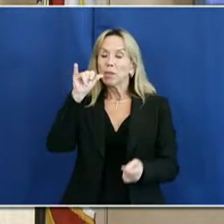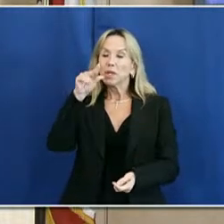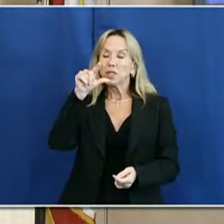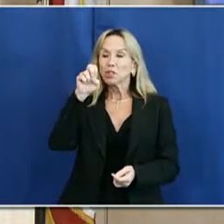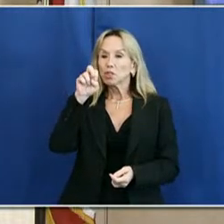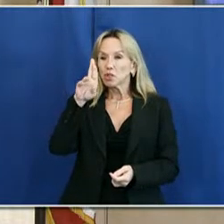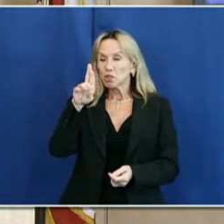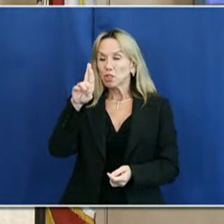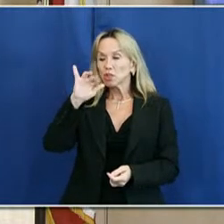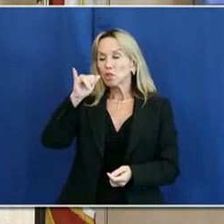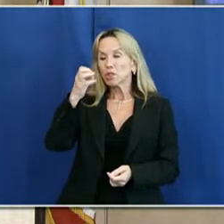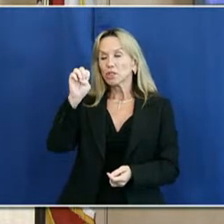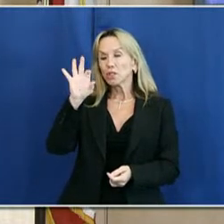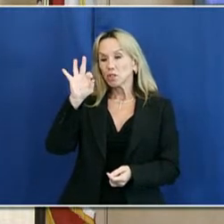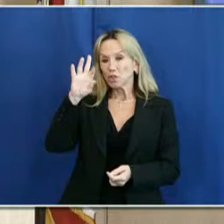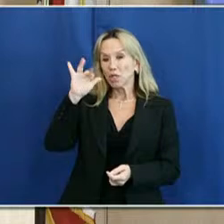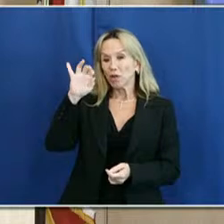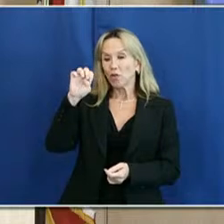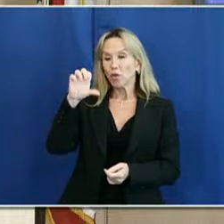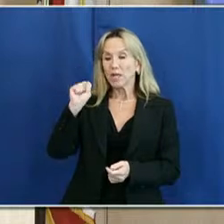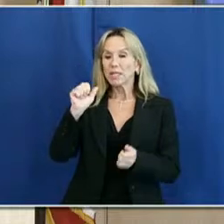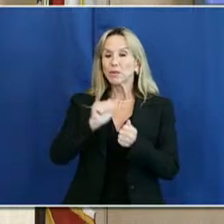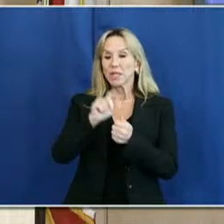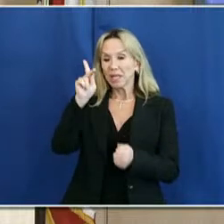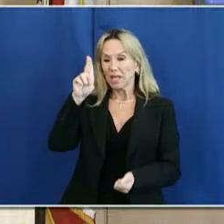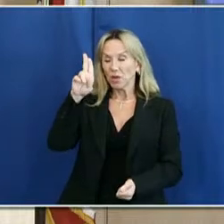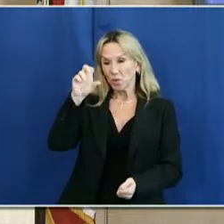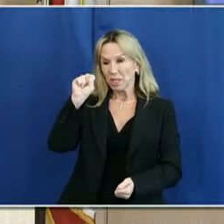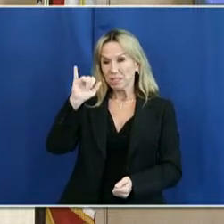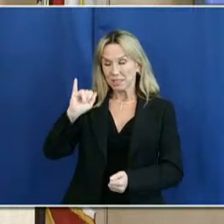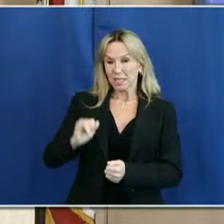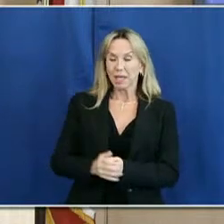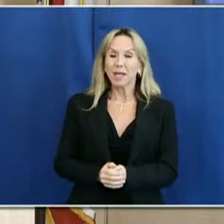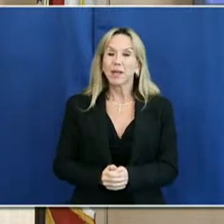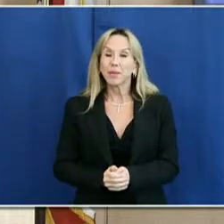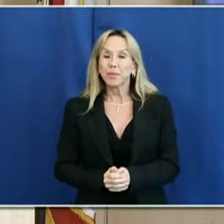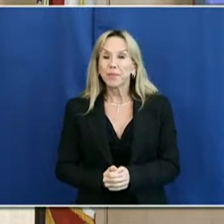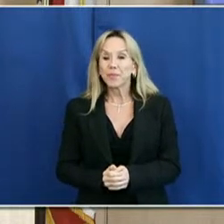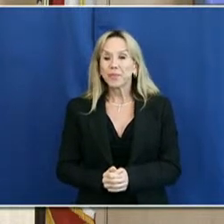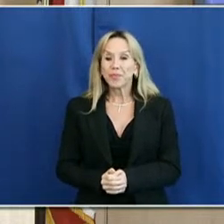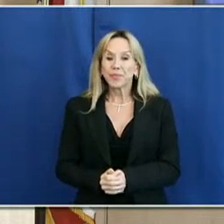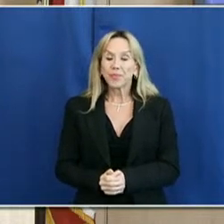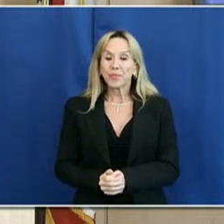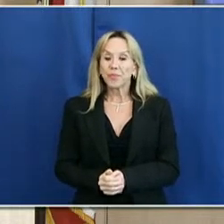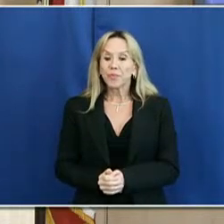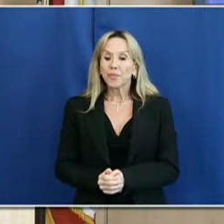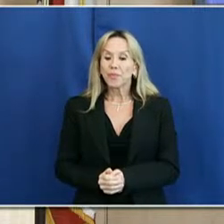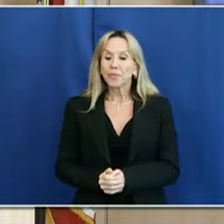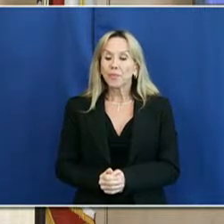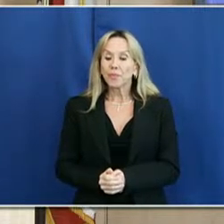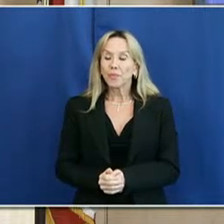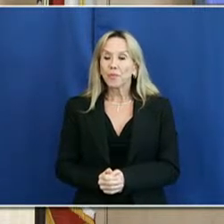The first question is from Ginger Jeffries with KUSI. Please state your question.